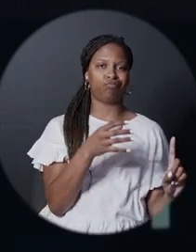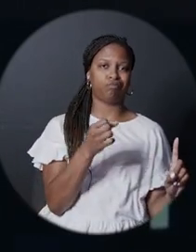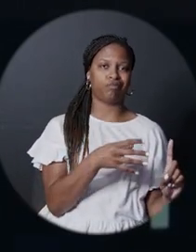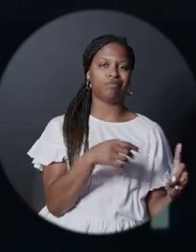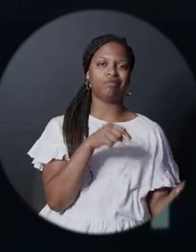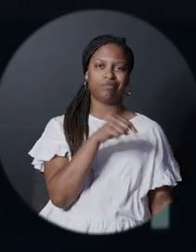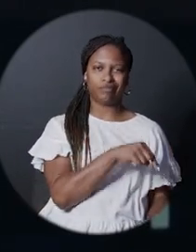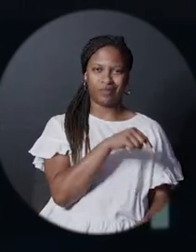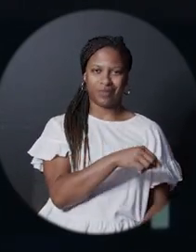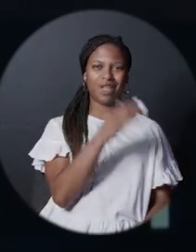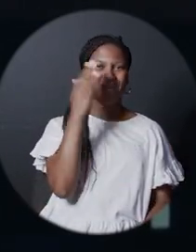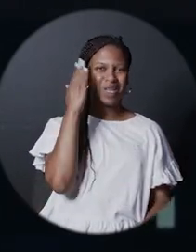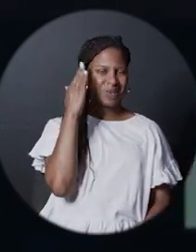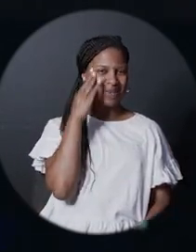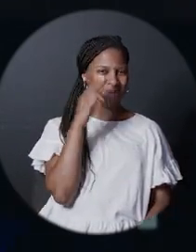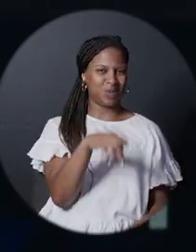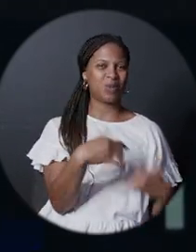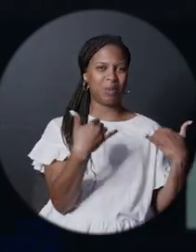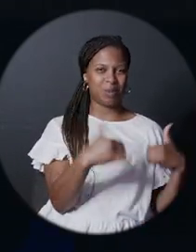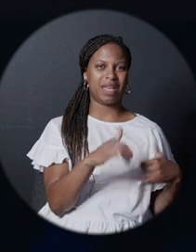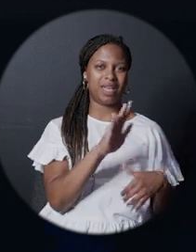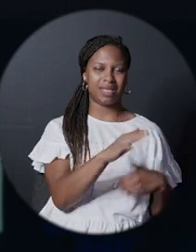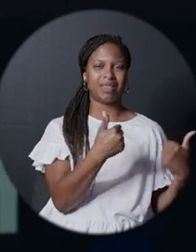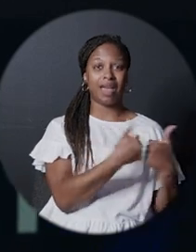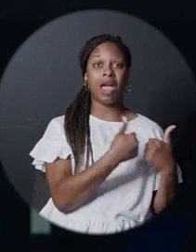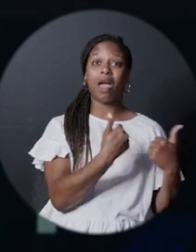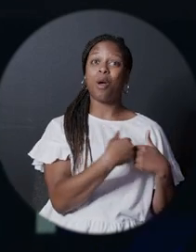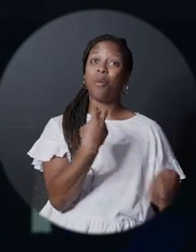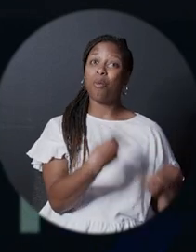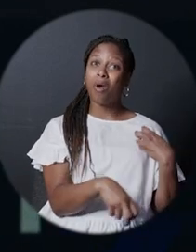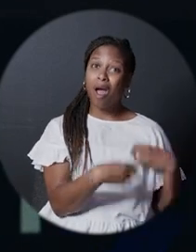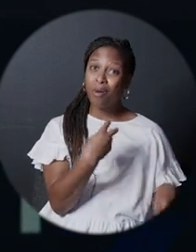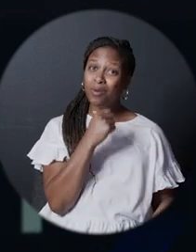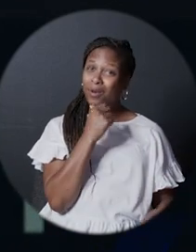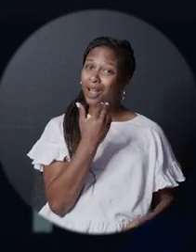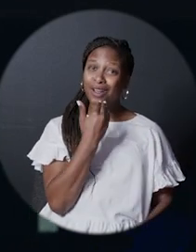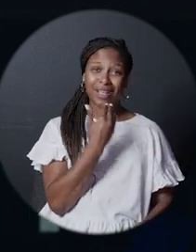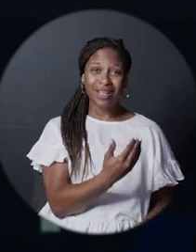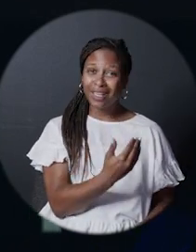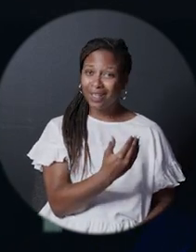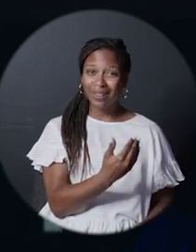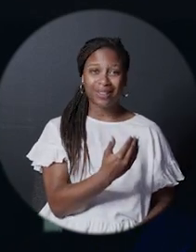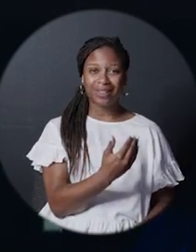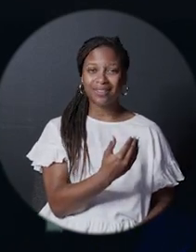are a retaliator, he knows how to get you to play his game. But the problem is you ain't good at it.